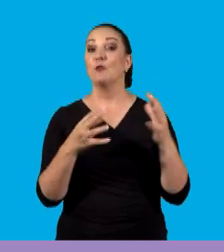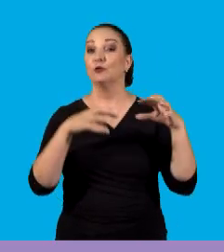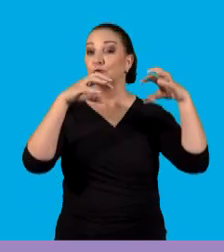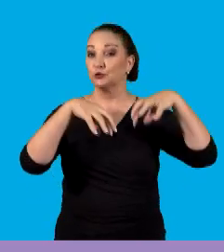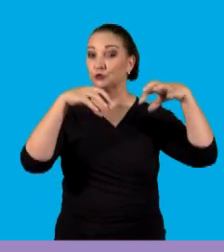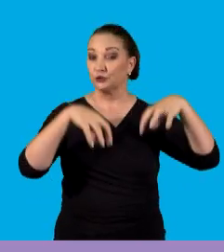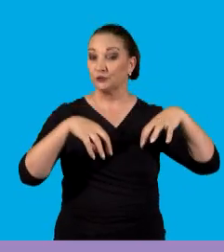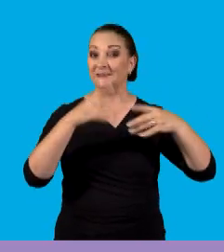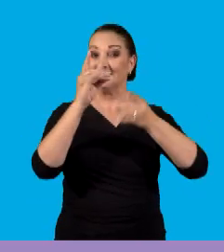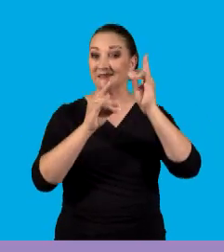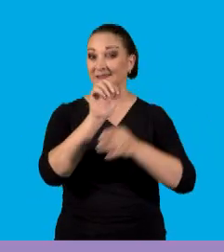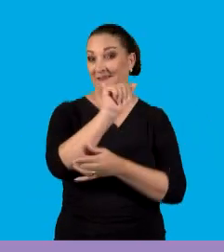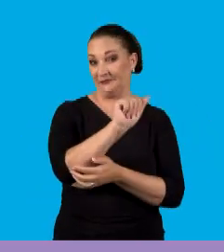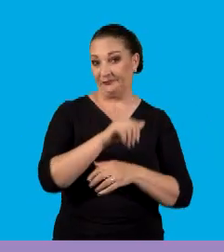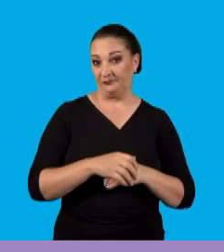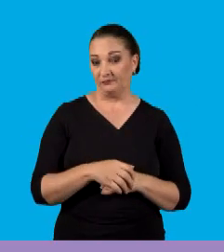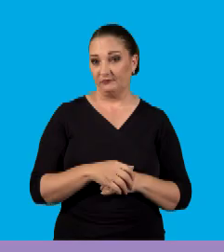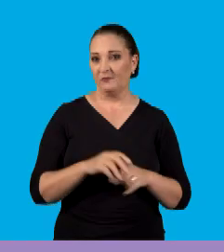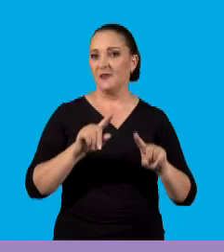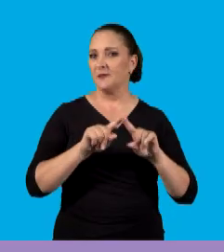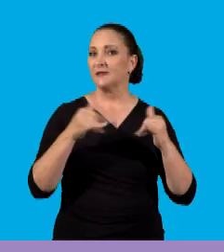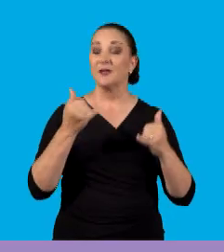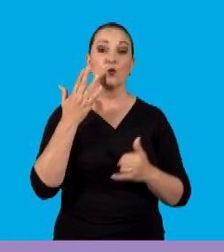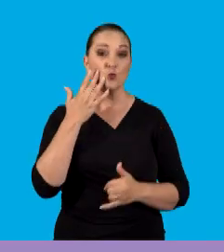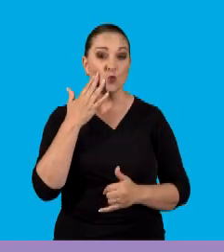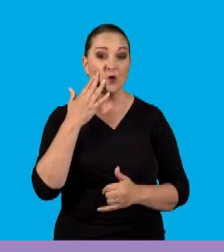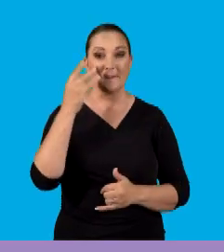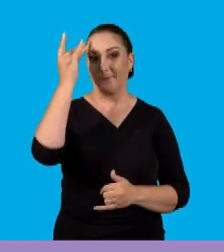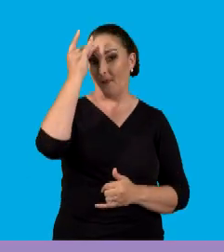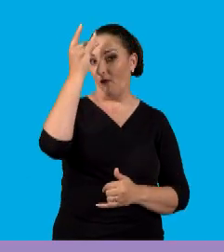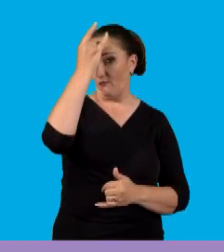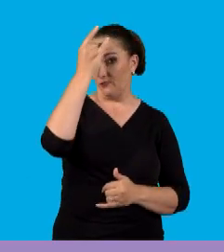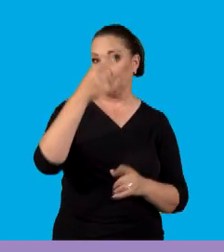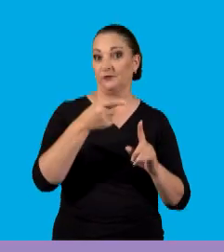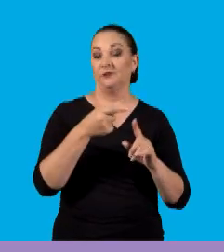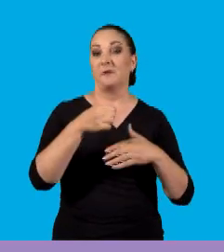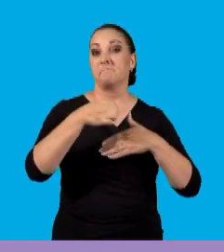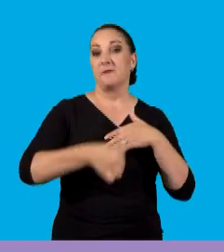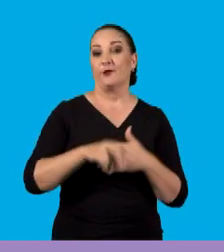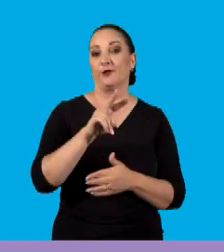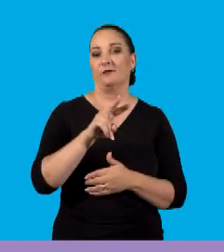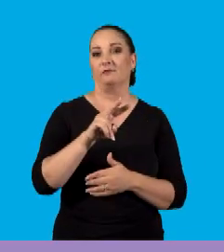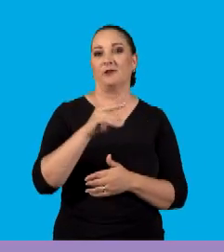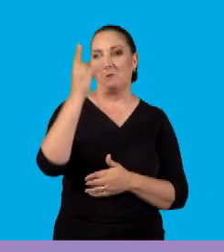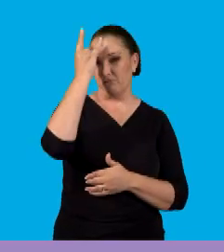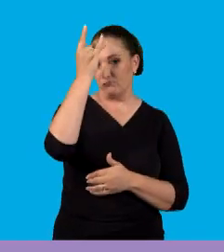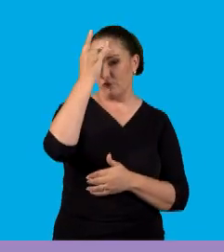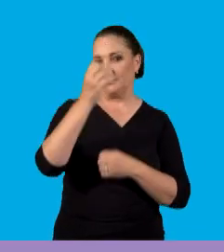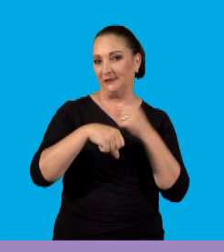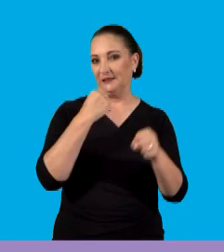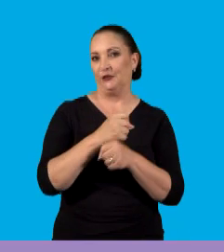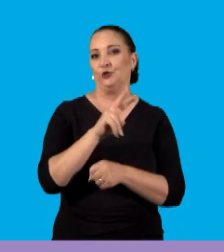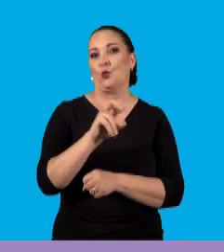City A over the month of March 2023. Study